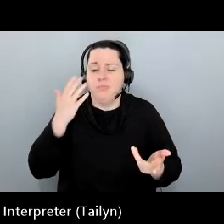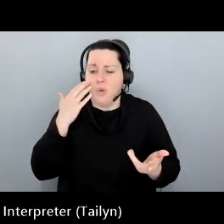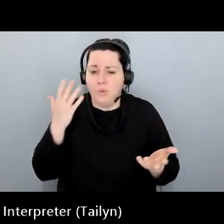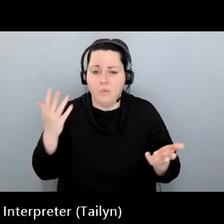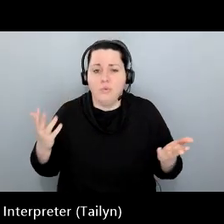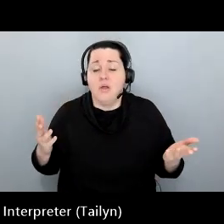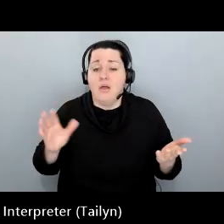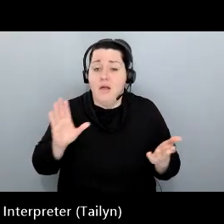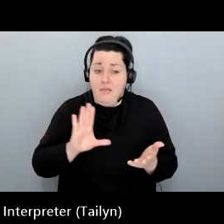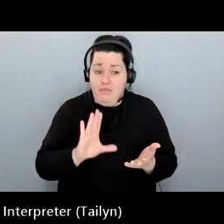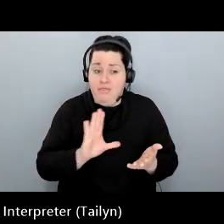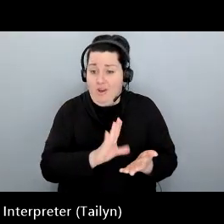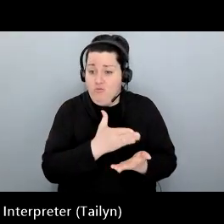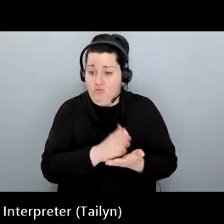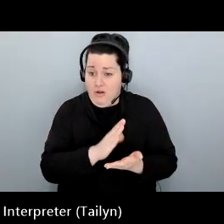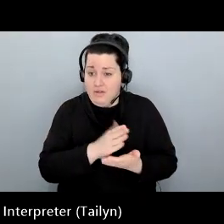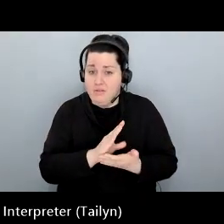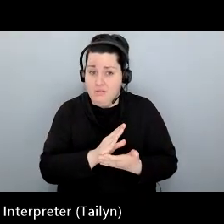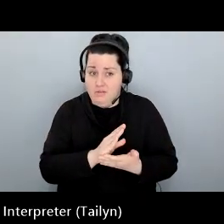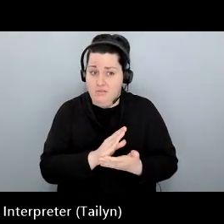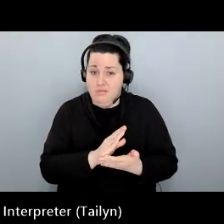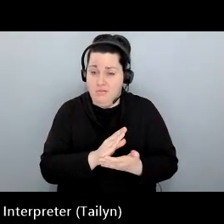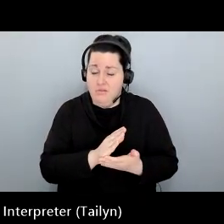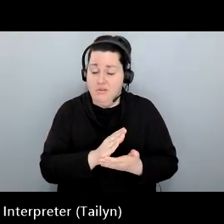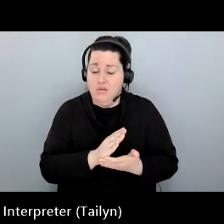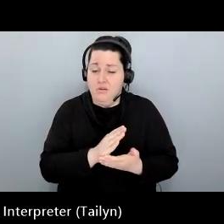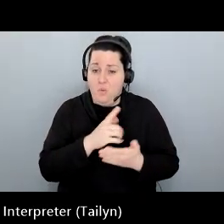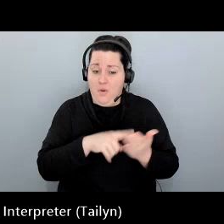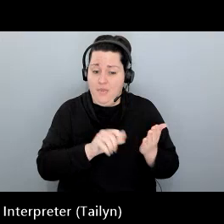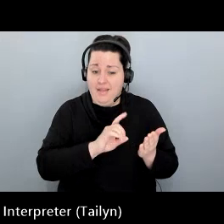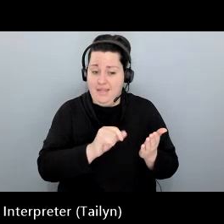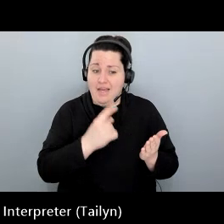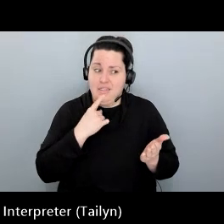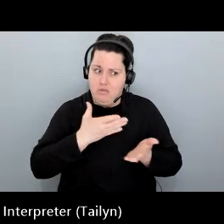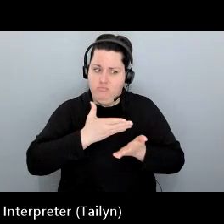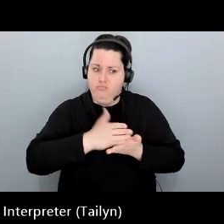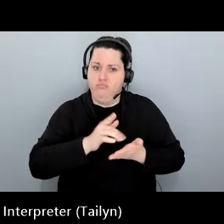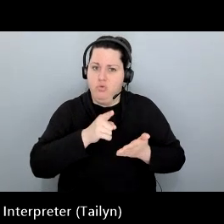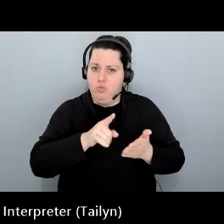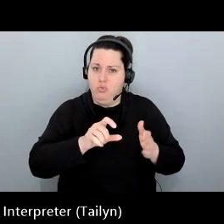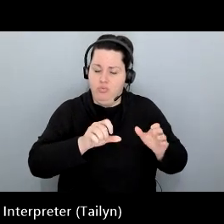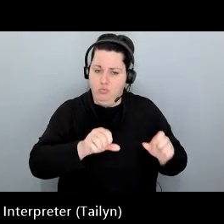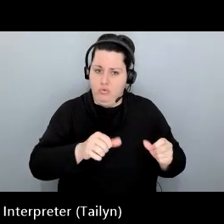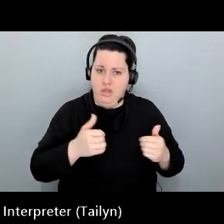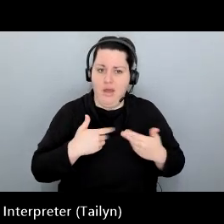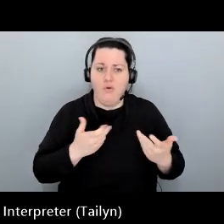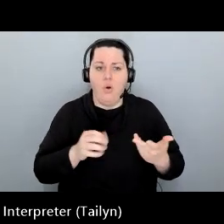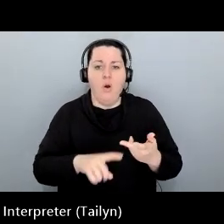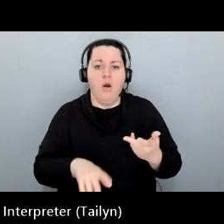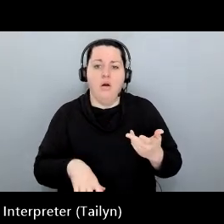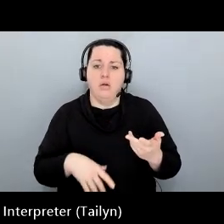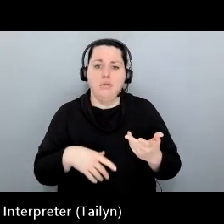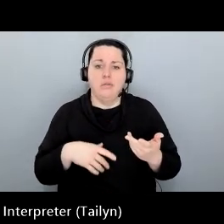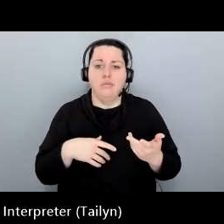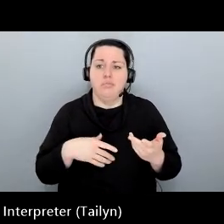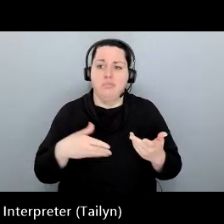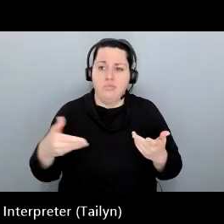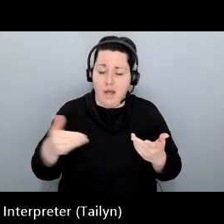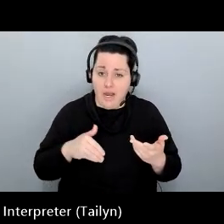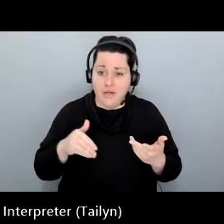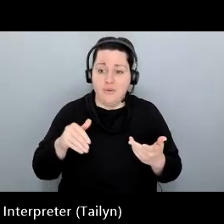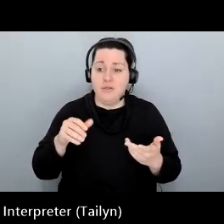what their rights are under the ADA in terms of hiring and retaining individuals with disabilities, as well as what the employees' rights